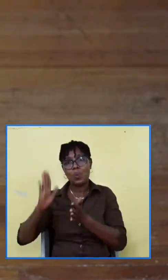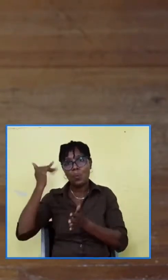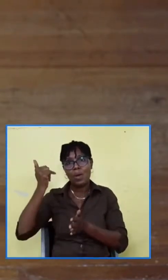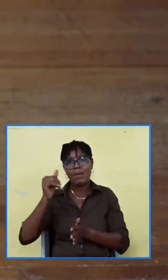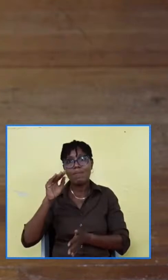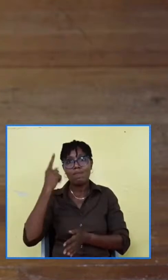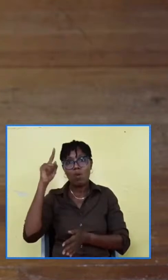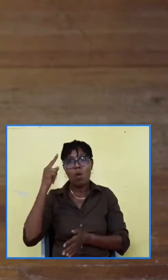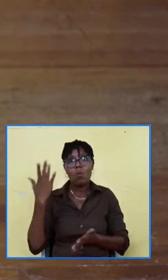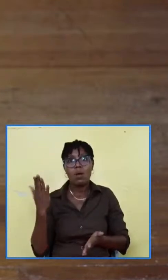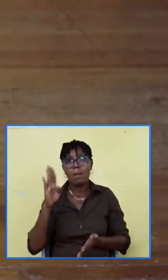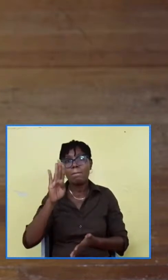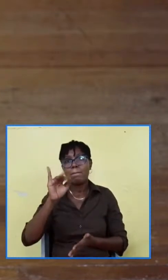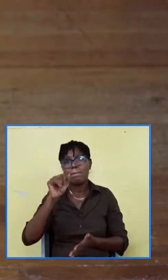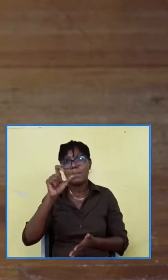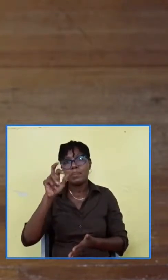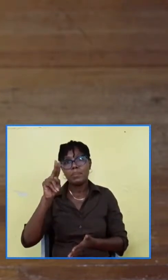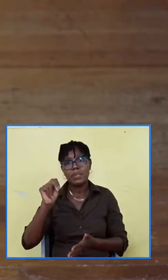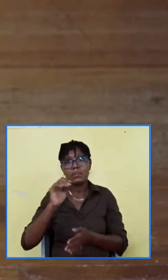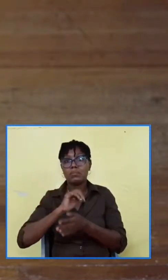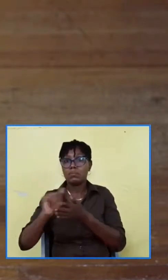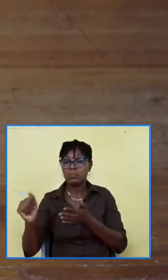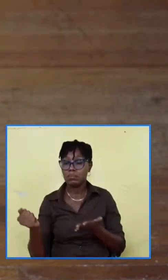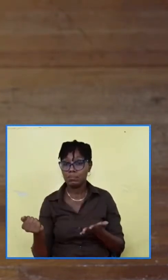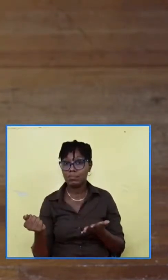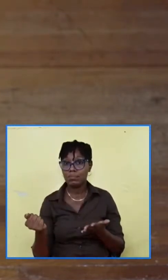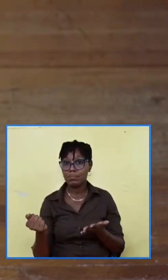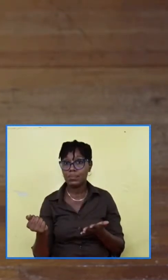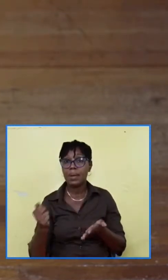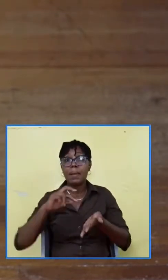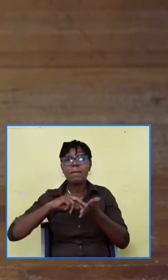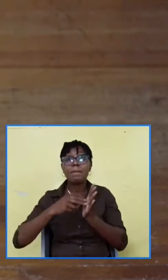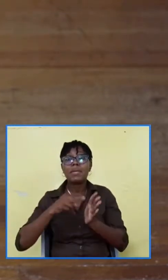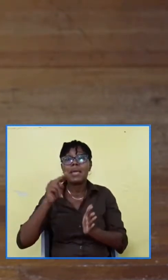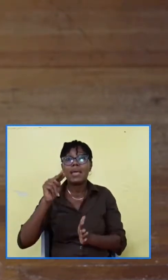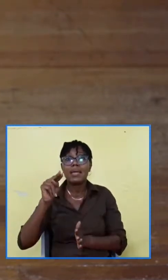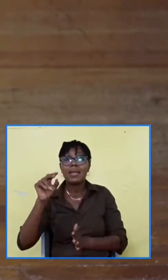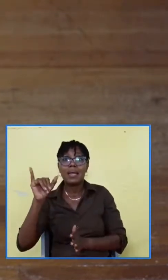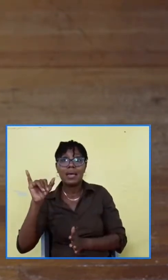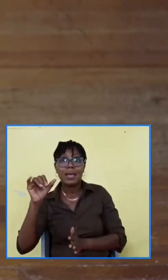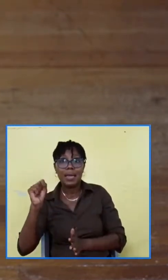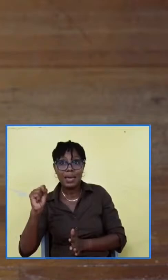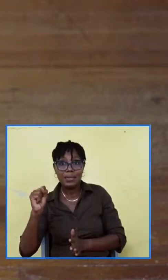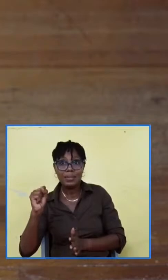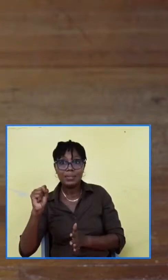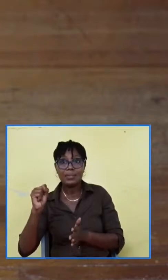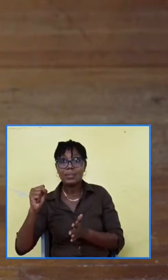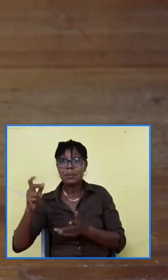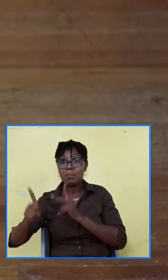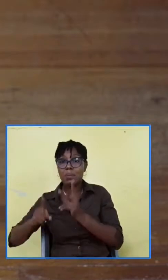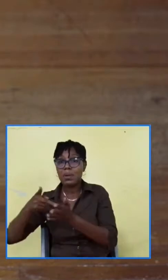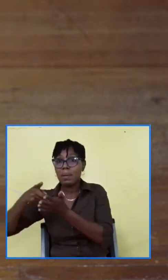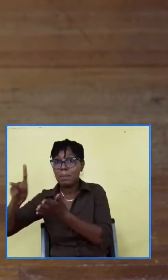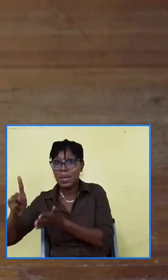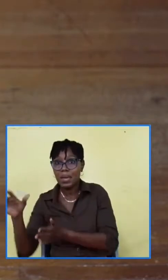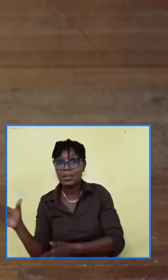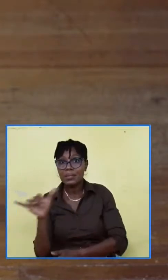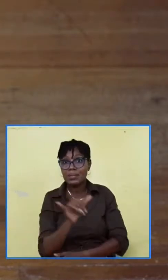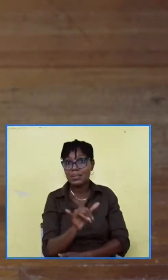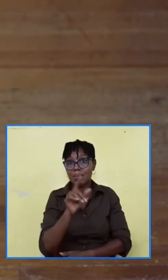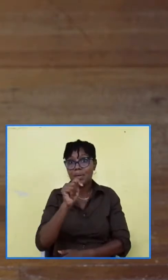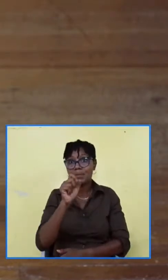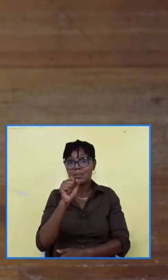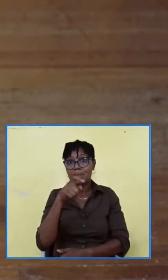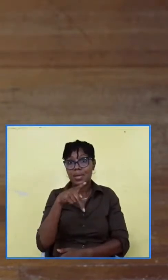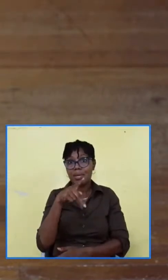that NIS contributors are the same as government taxpayers, it is a loss in your right